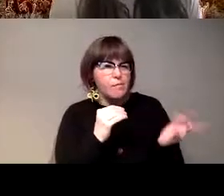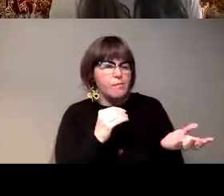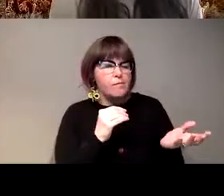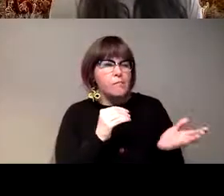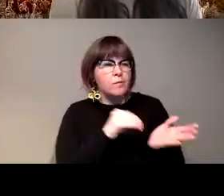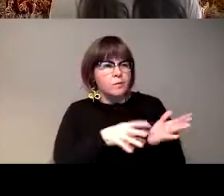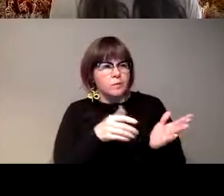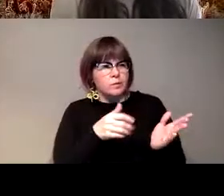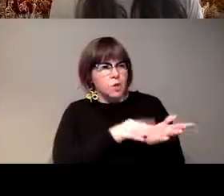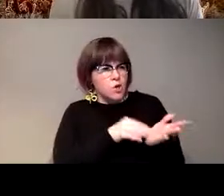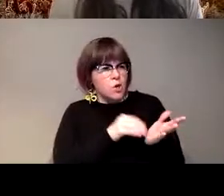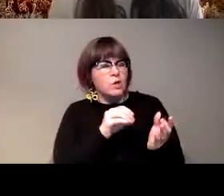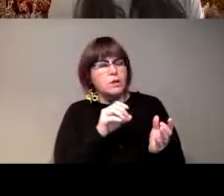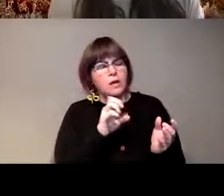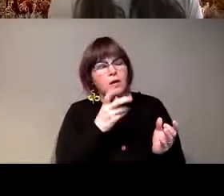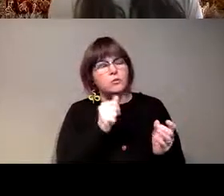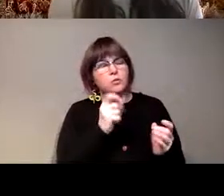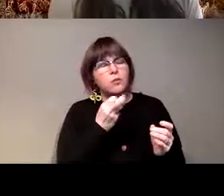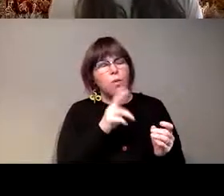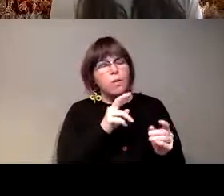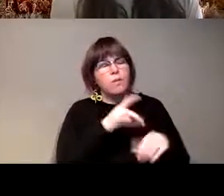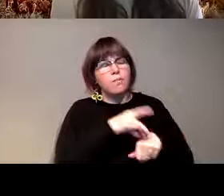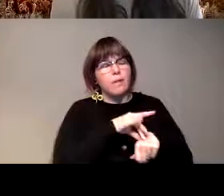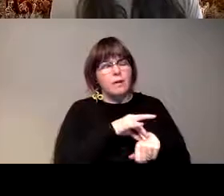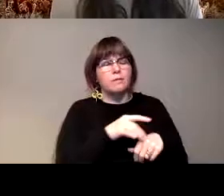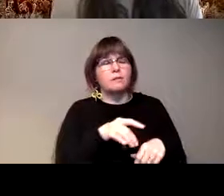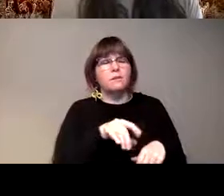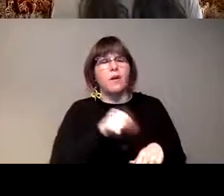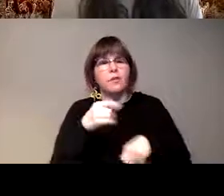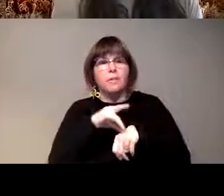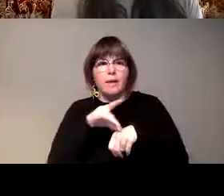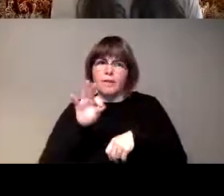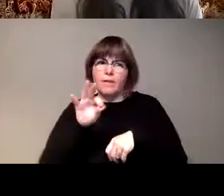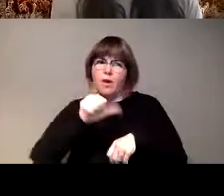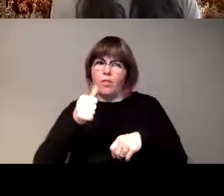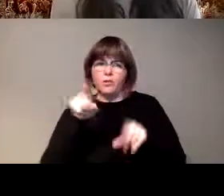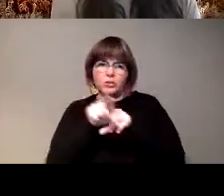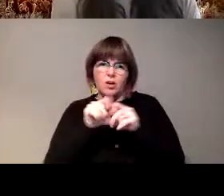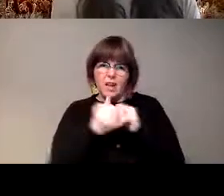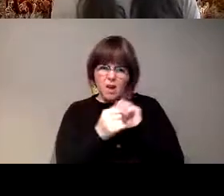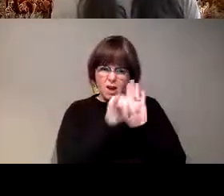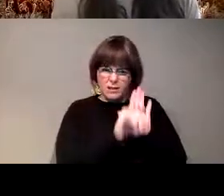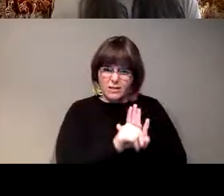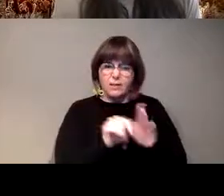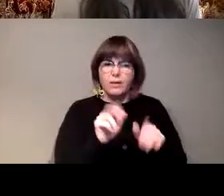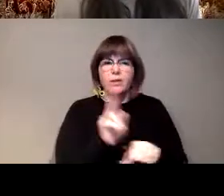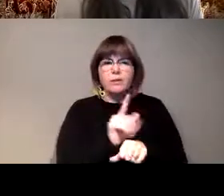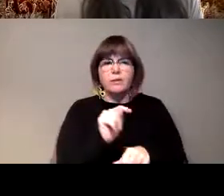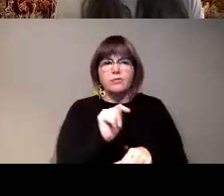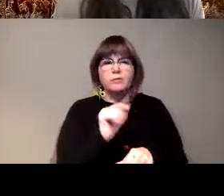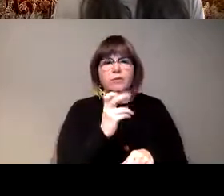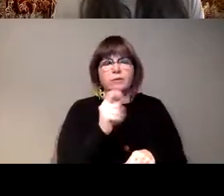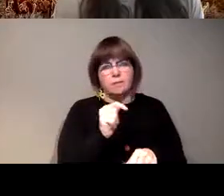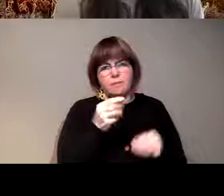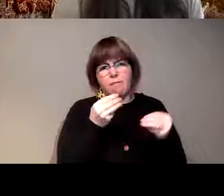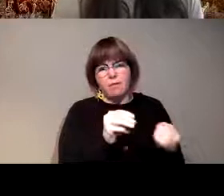students about extrasolar planets or planets discovered around other stars and how we can identify them using something called the transit method.